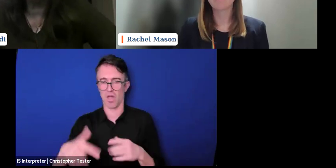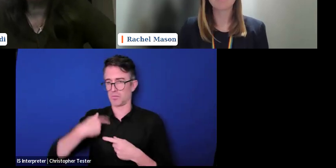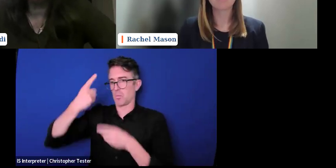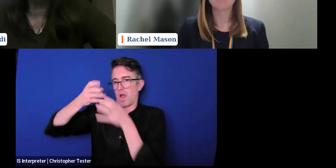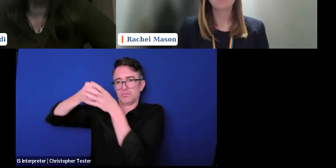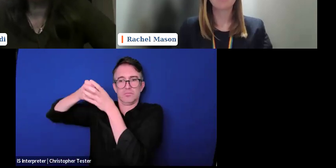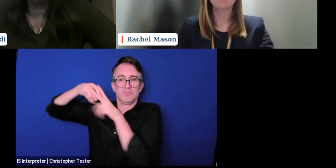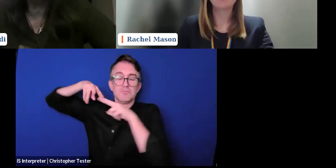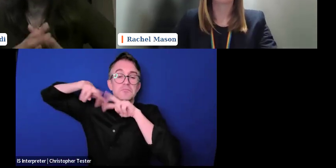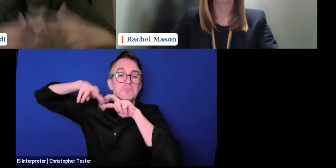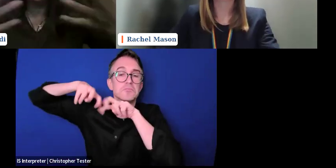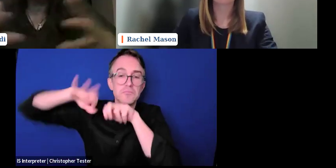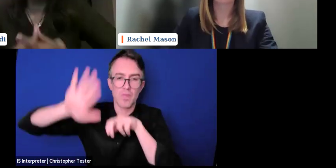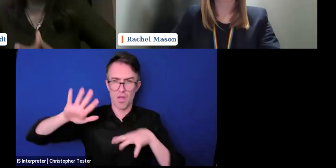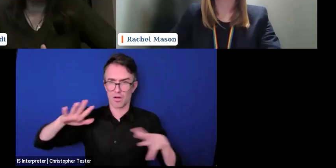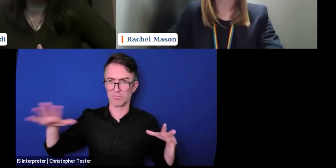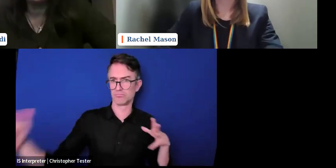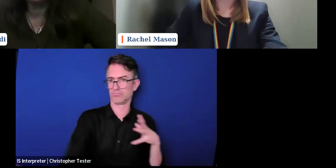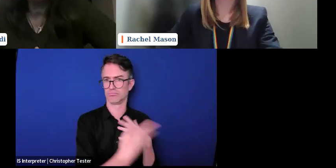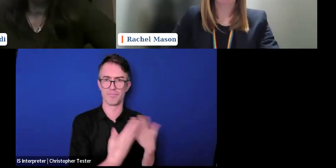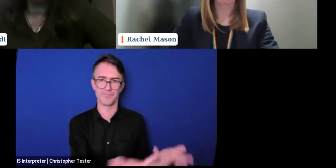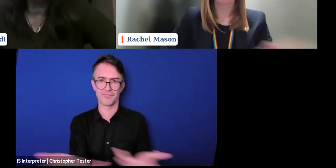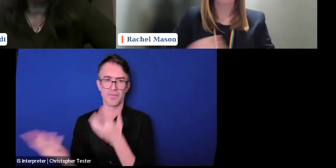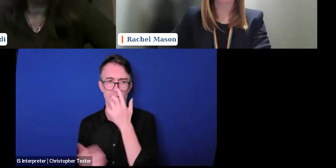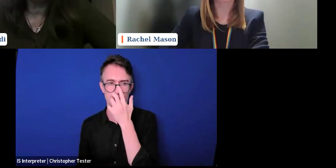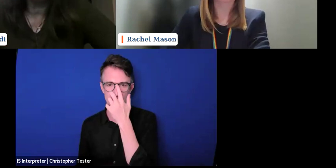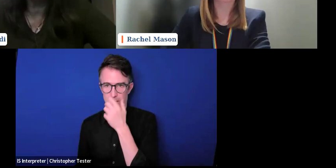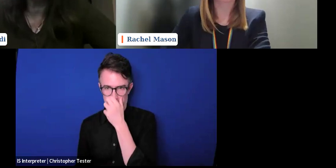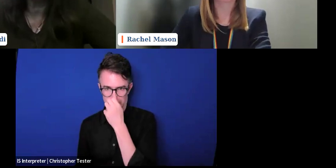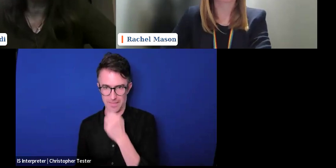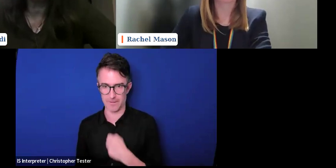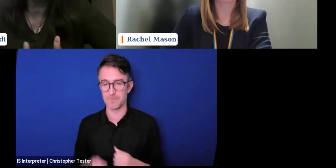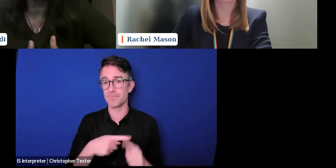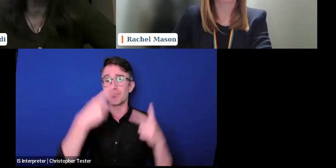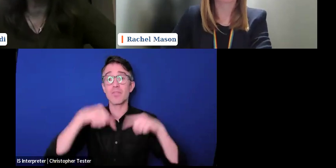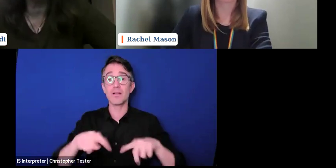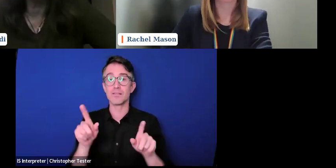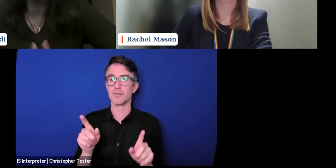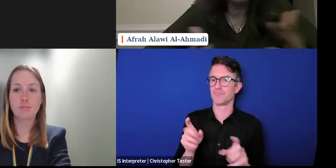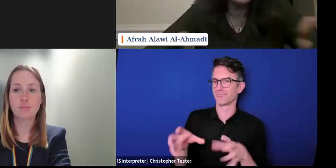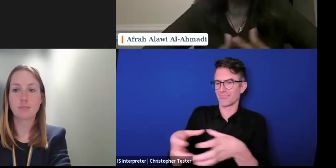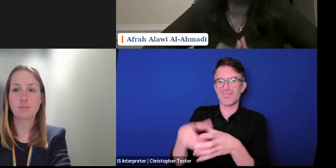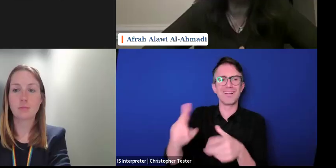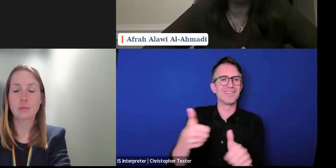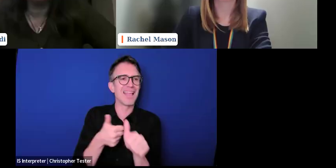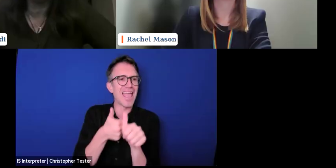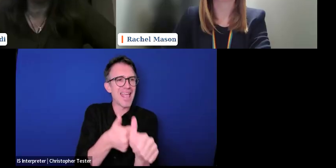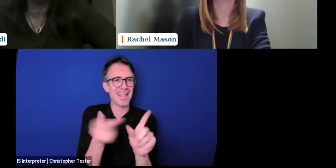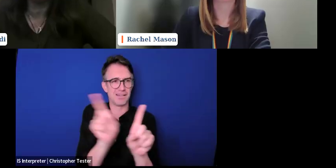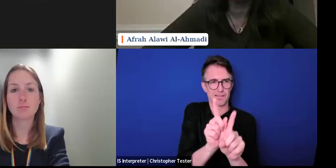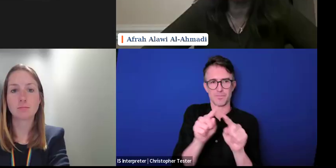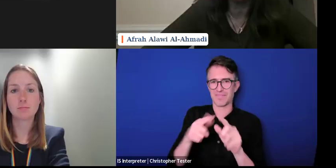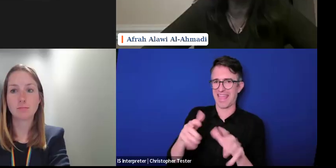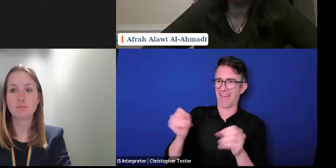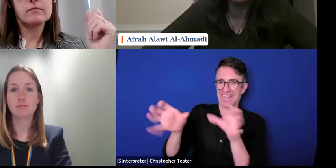also could play an important role in supporting that dialogue by facilitating South-to-South learning. We've seen in